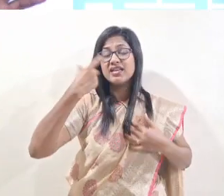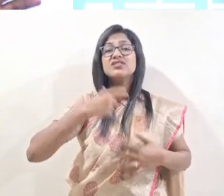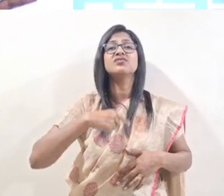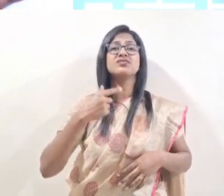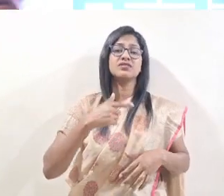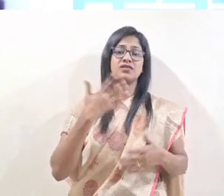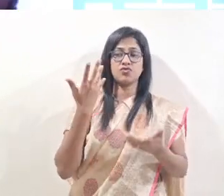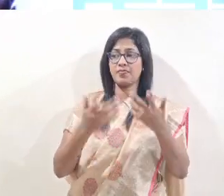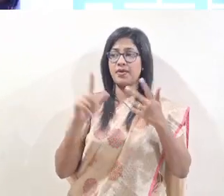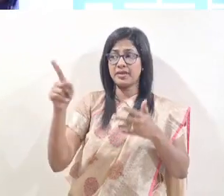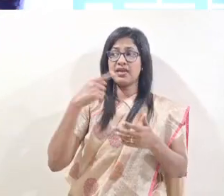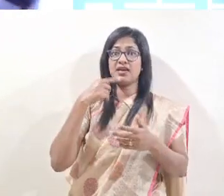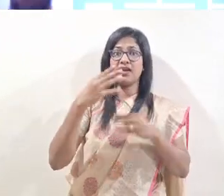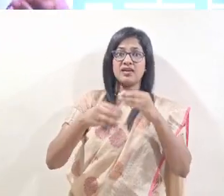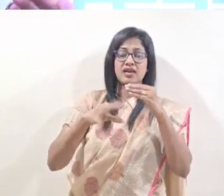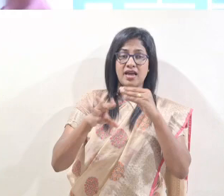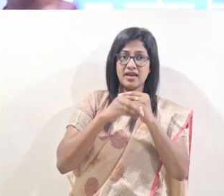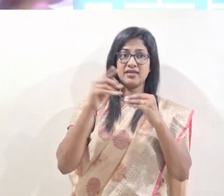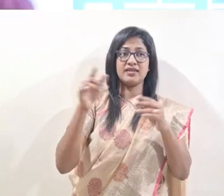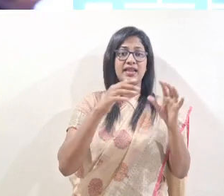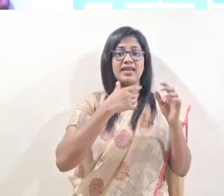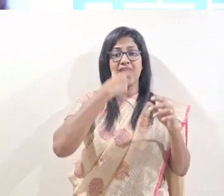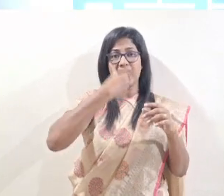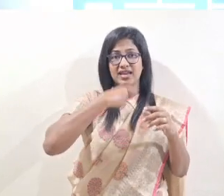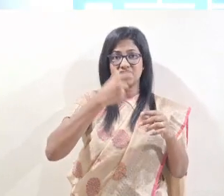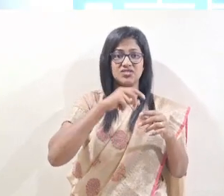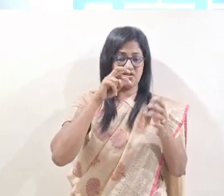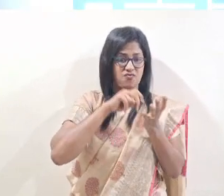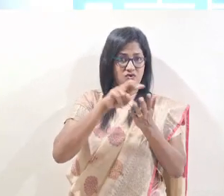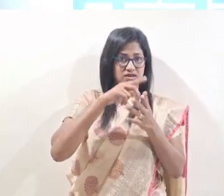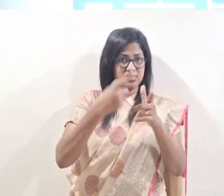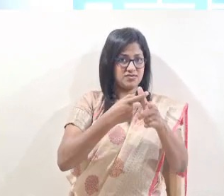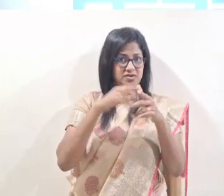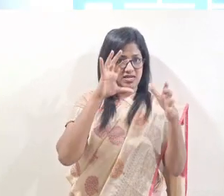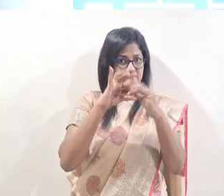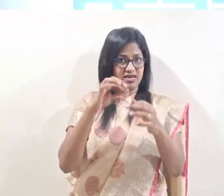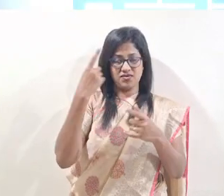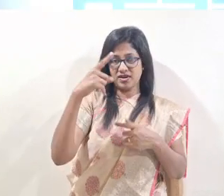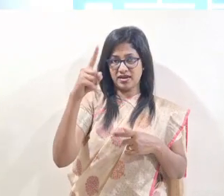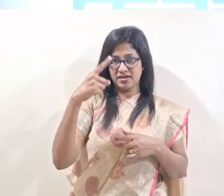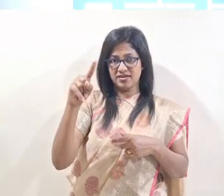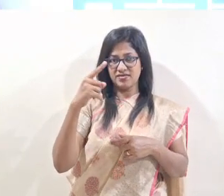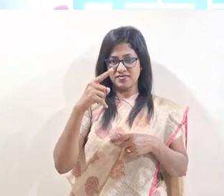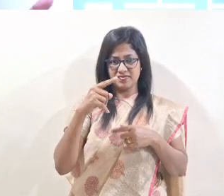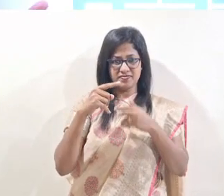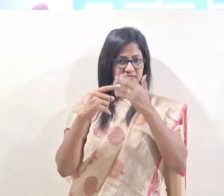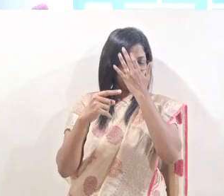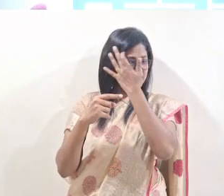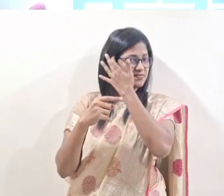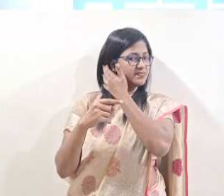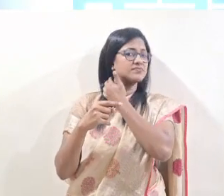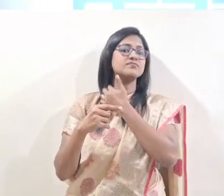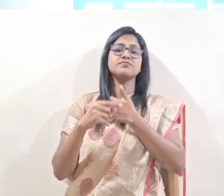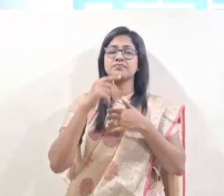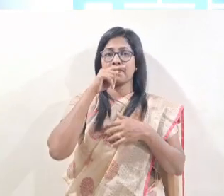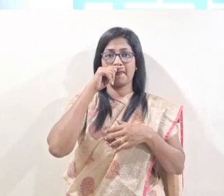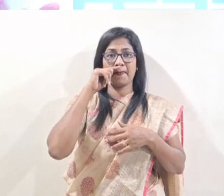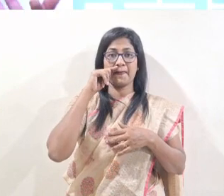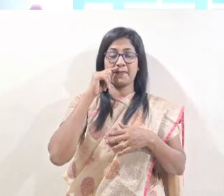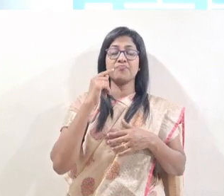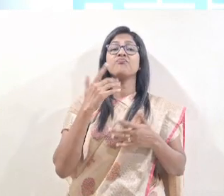Age. So can I say you are saying age, which is linking with walking speed in a way?